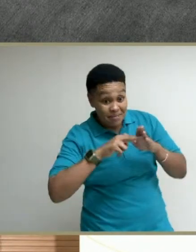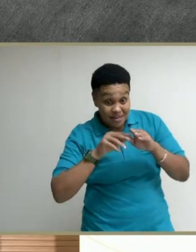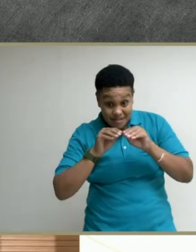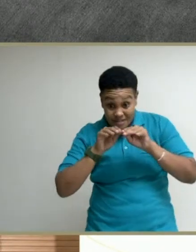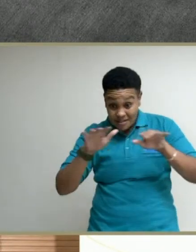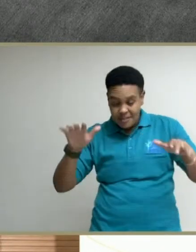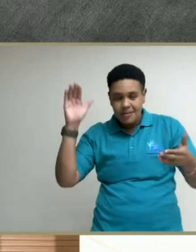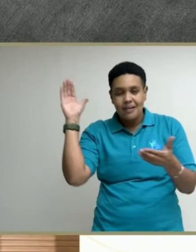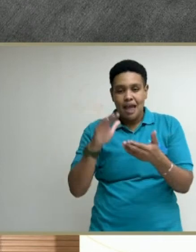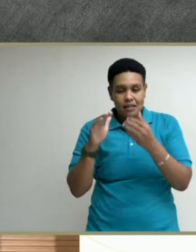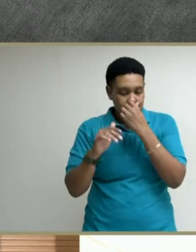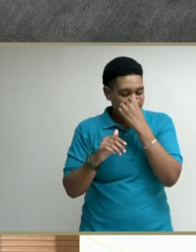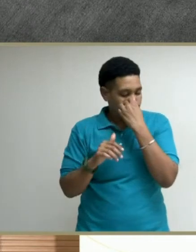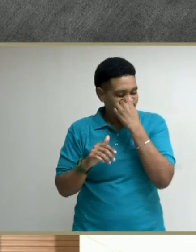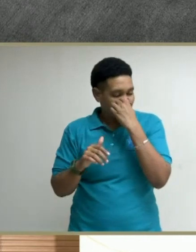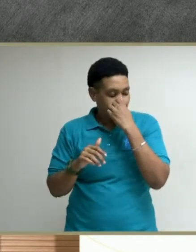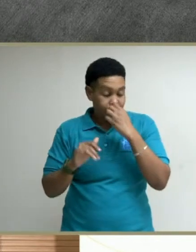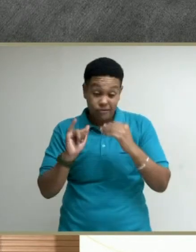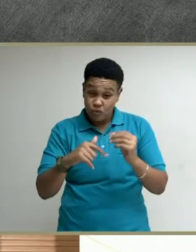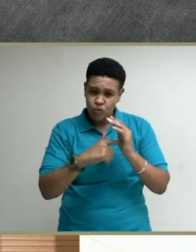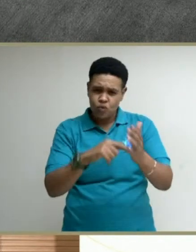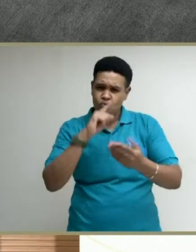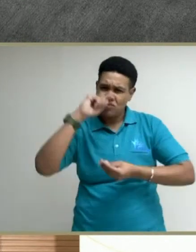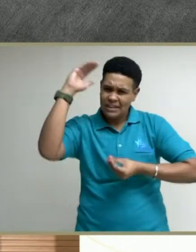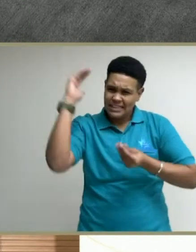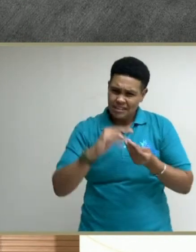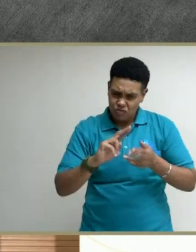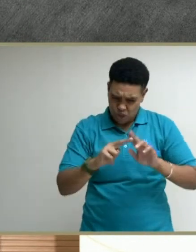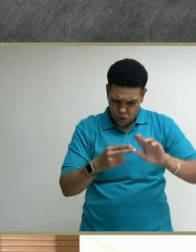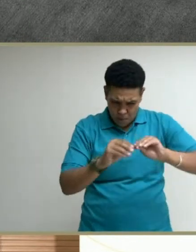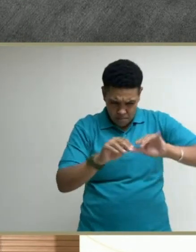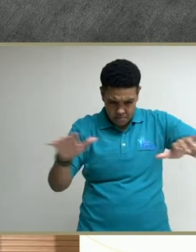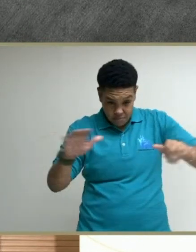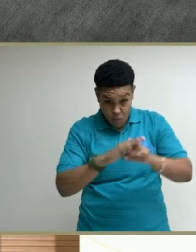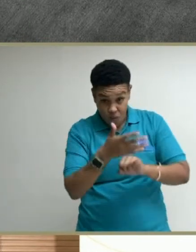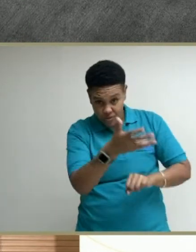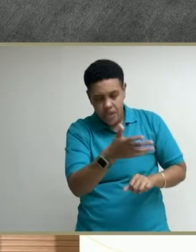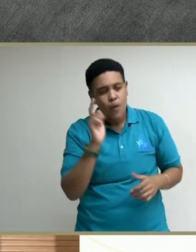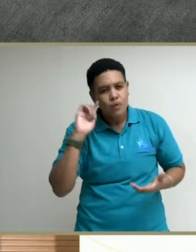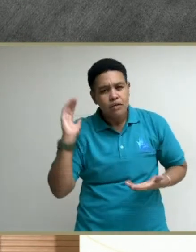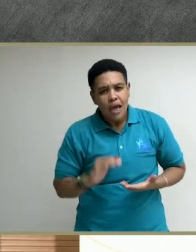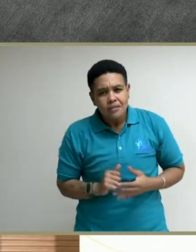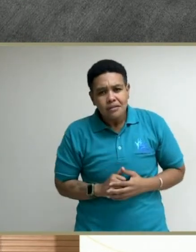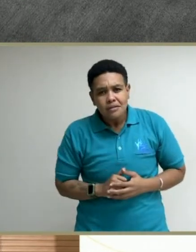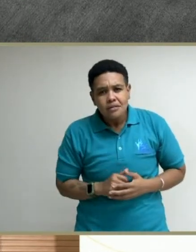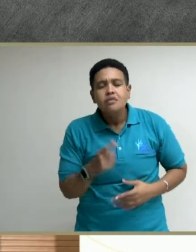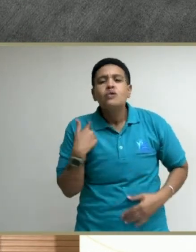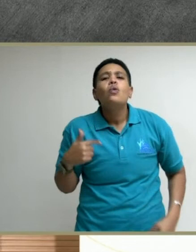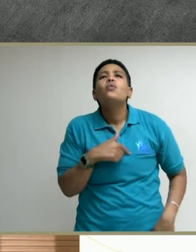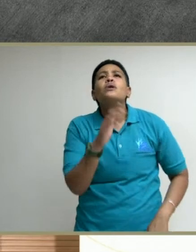should translate into a decrease in the number of cases. So we're at